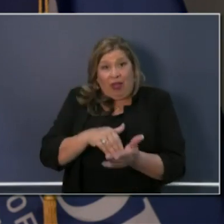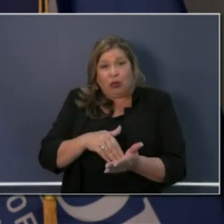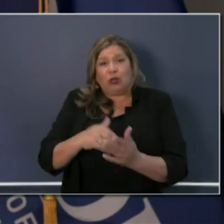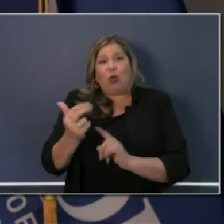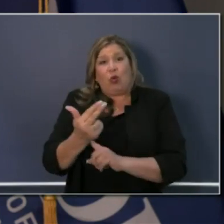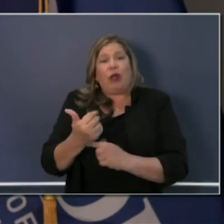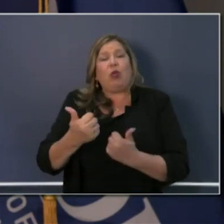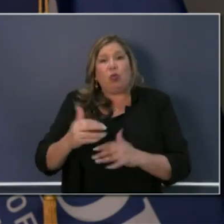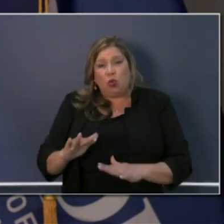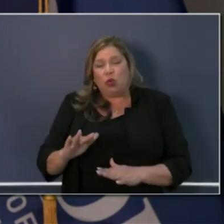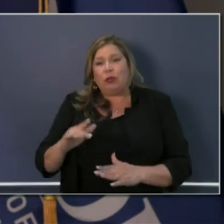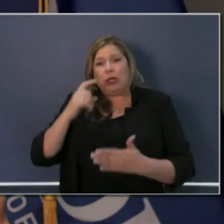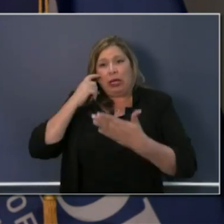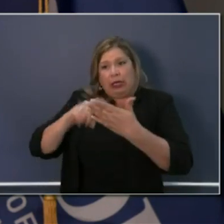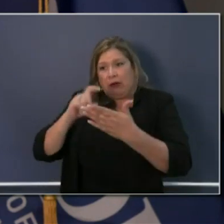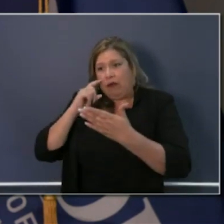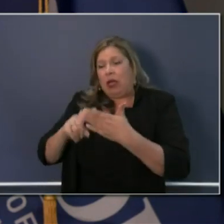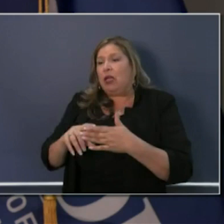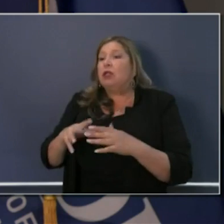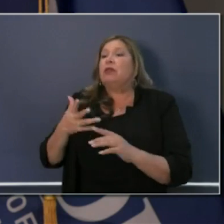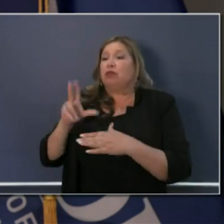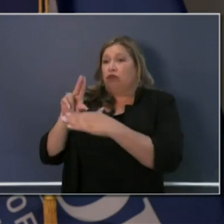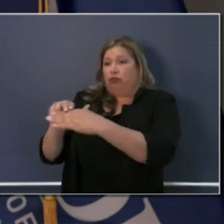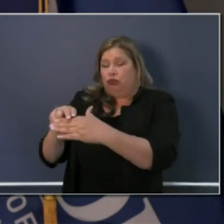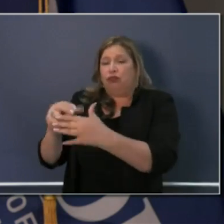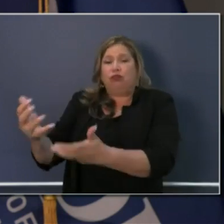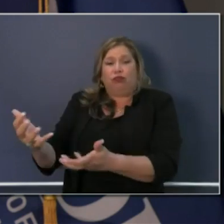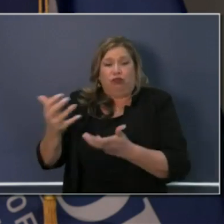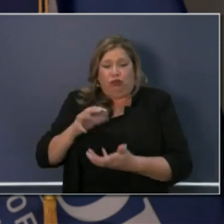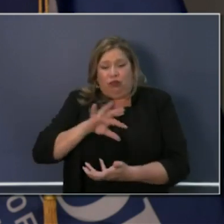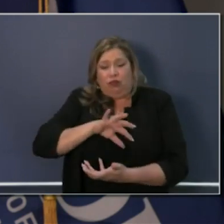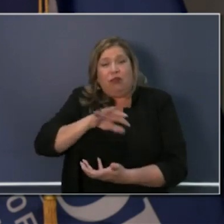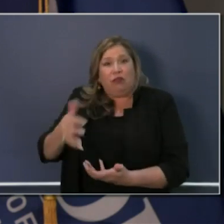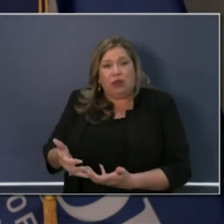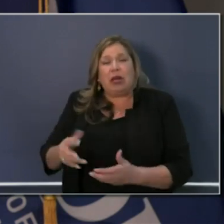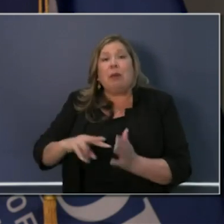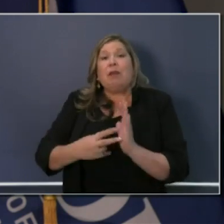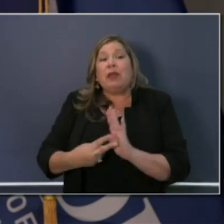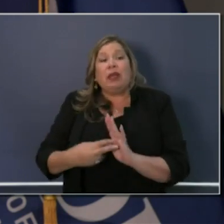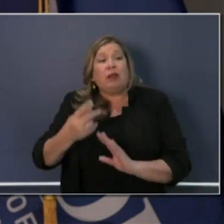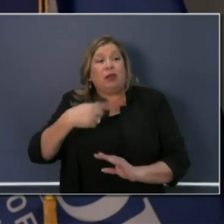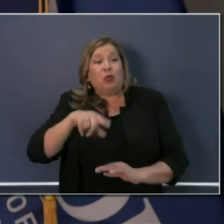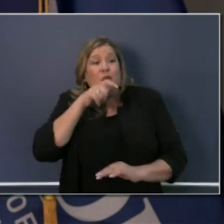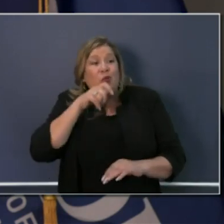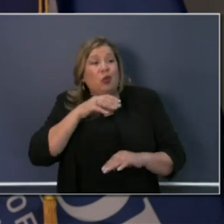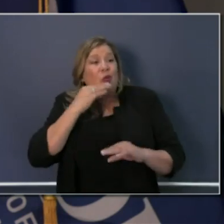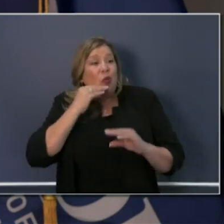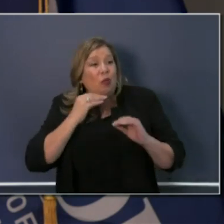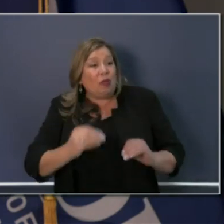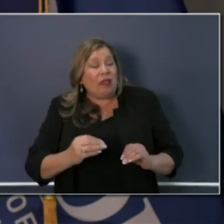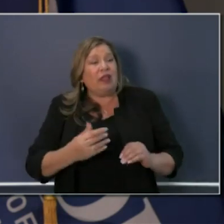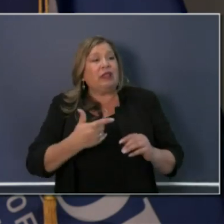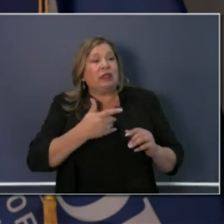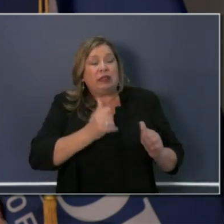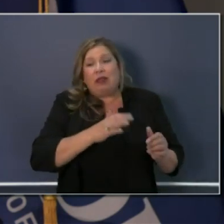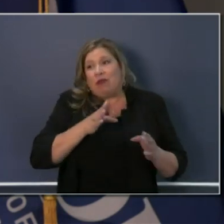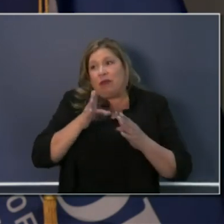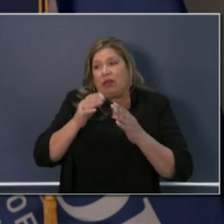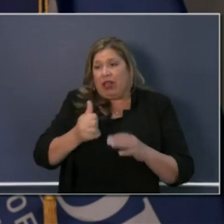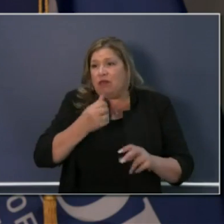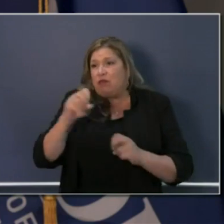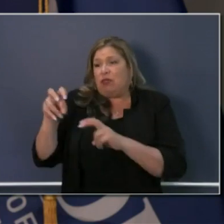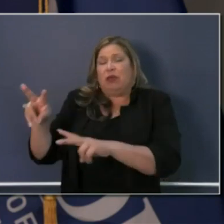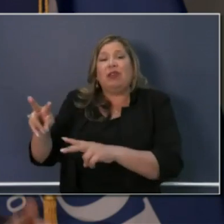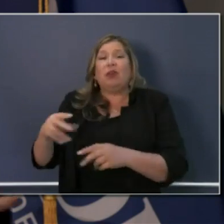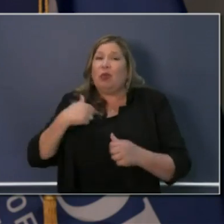to identifying, procuring, bringing into our portfolio to begin to get folks off the streets and the sidewalks, focusing our seniors that